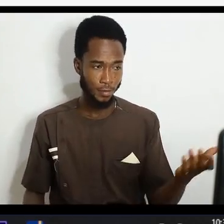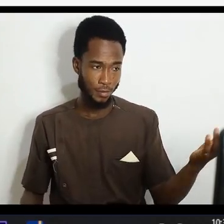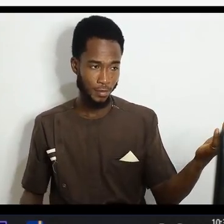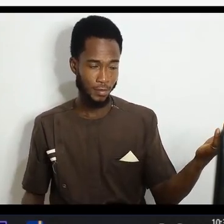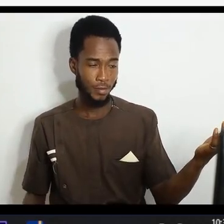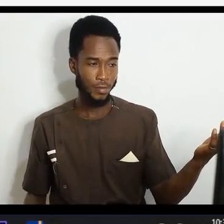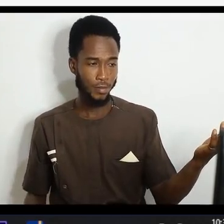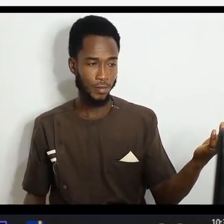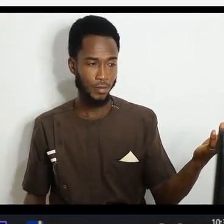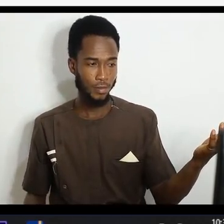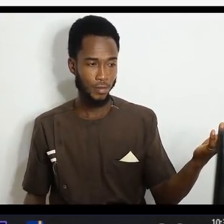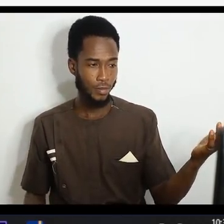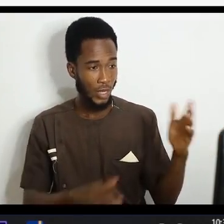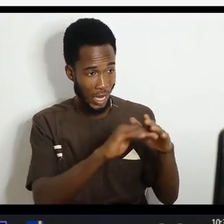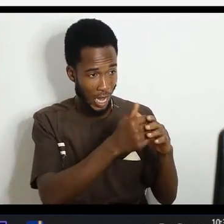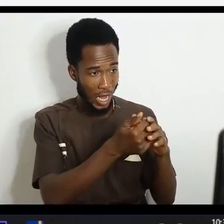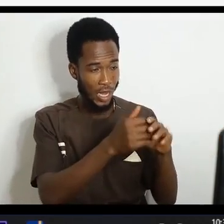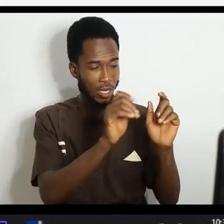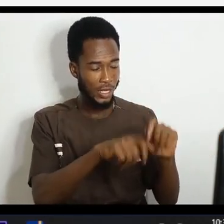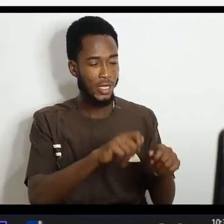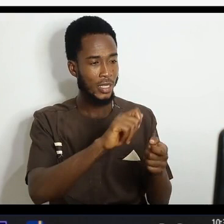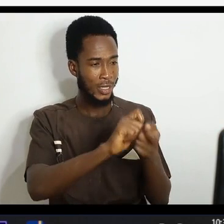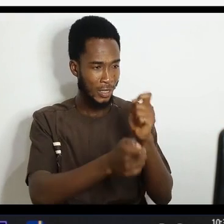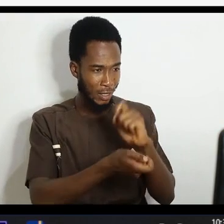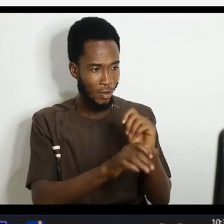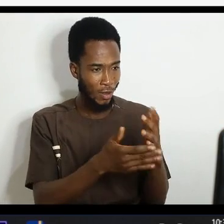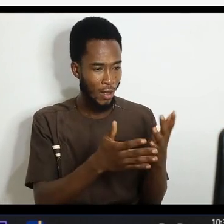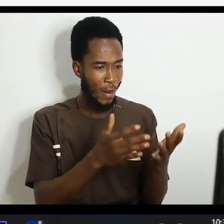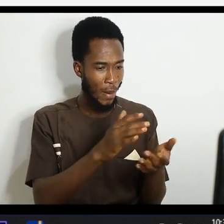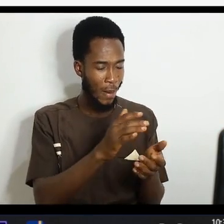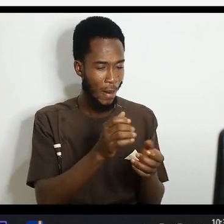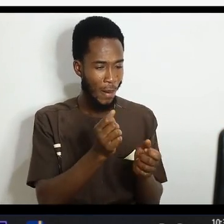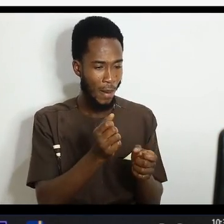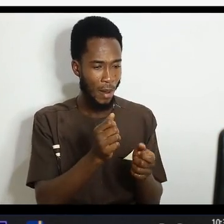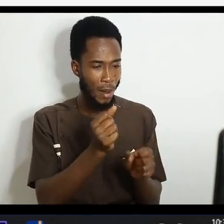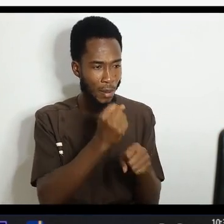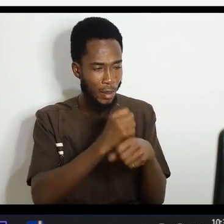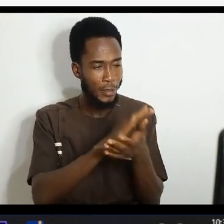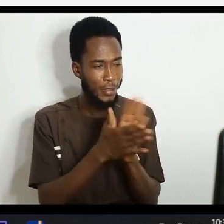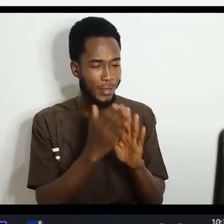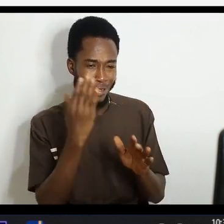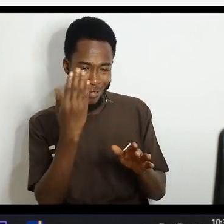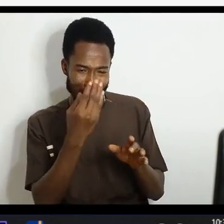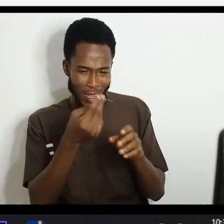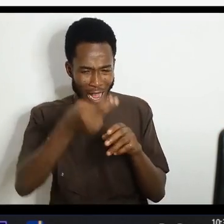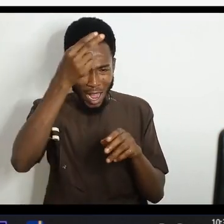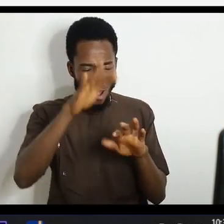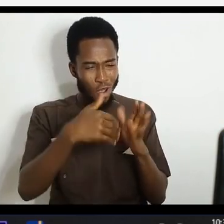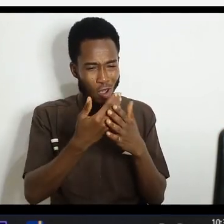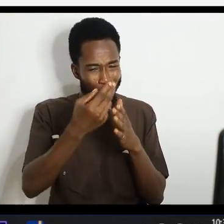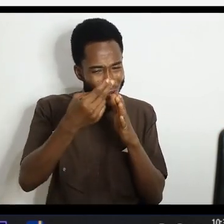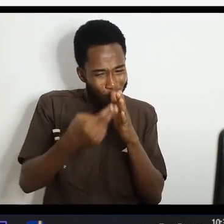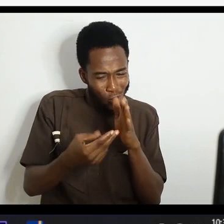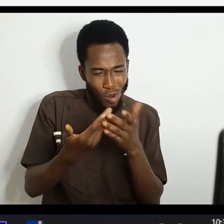Okay, that's how you can sharpen or soften up the picture. You can do it all here. The